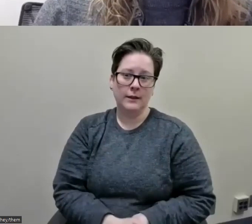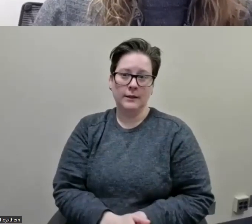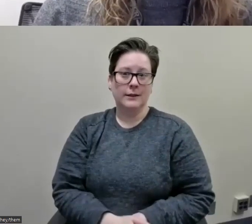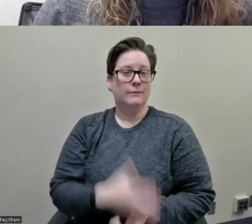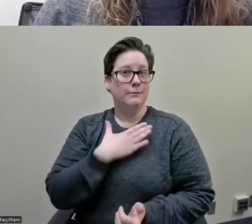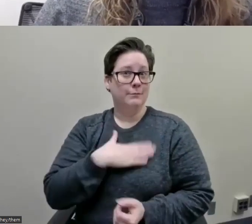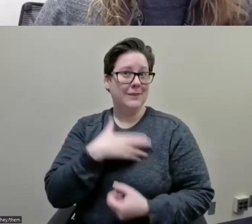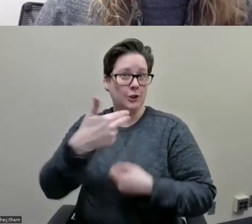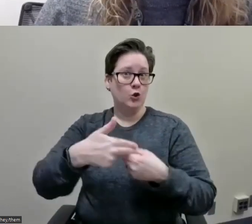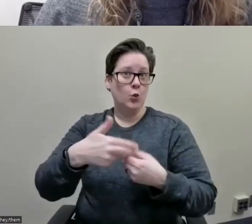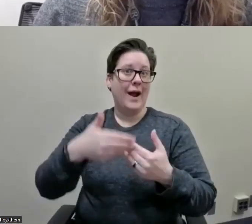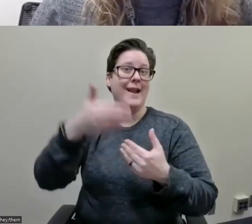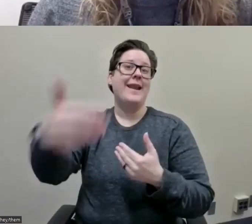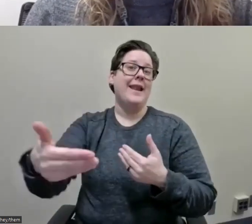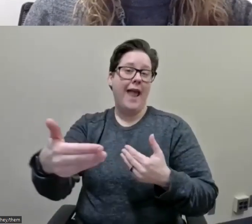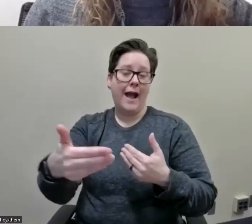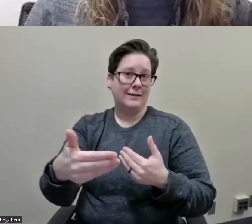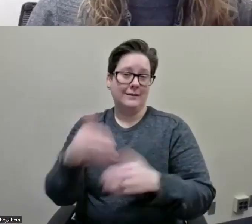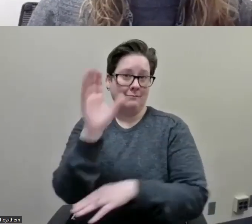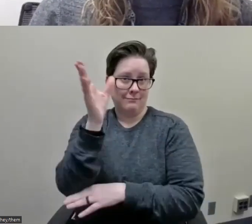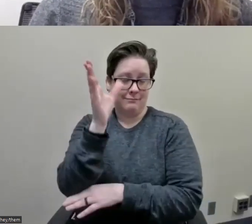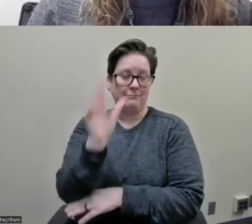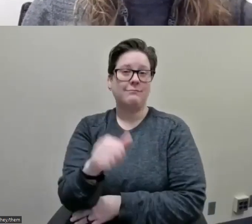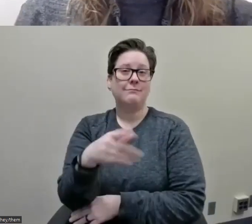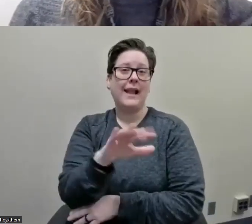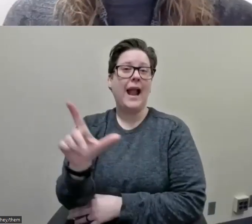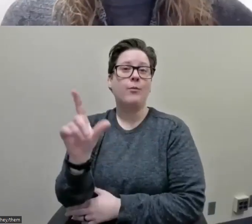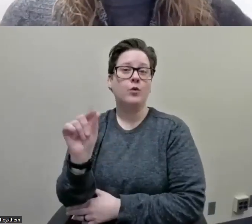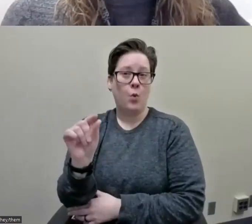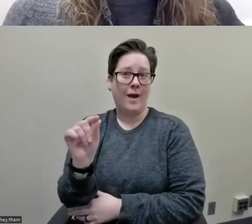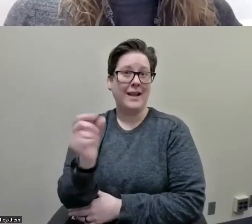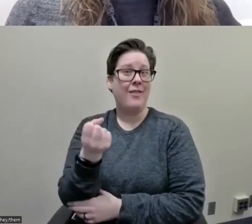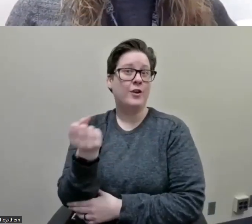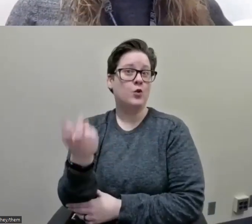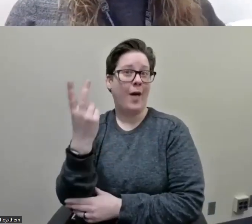us for our next community conversation on April 20th at